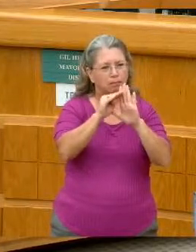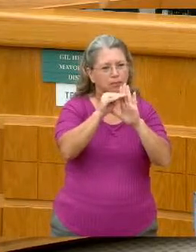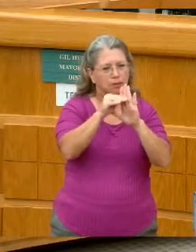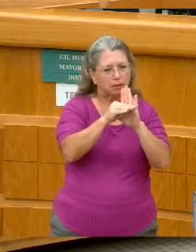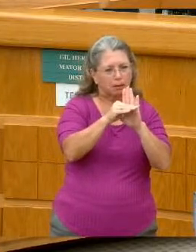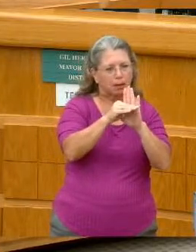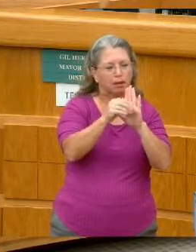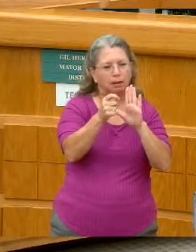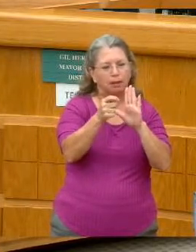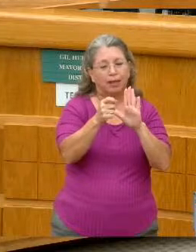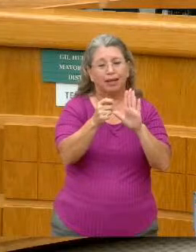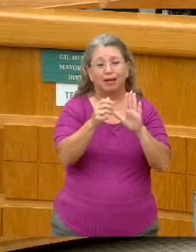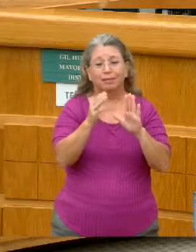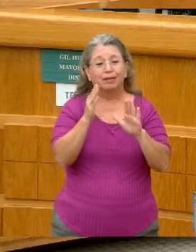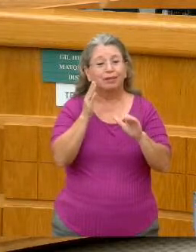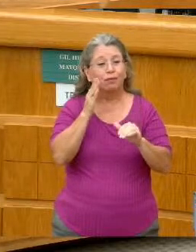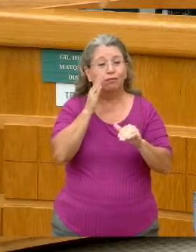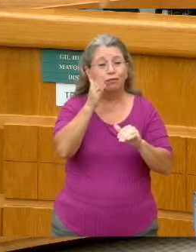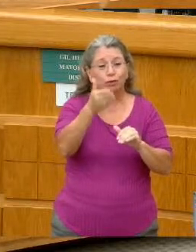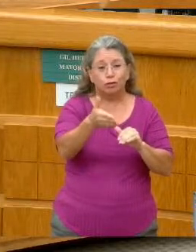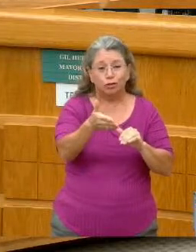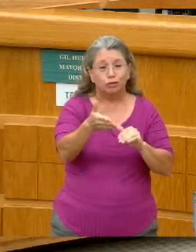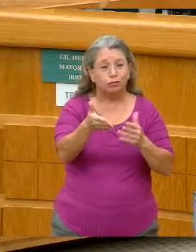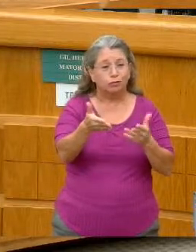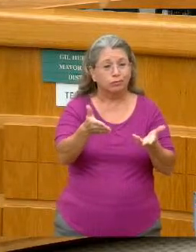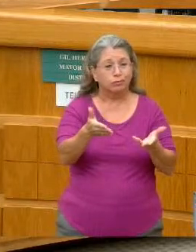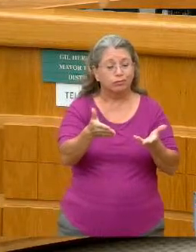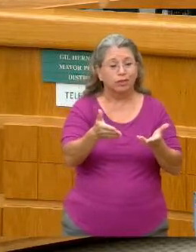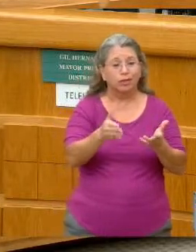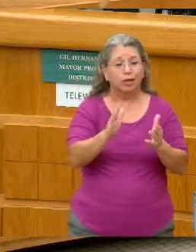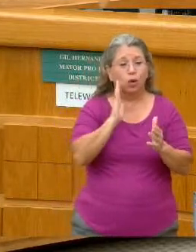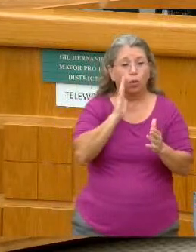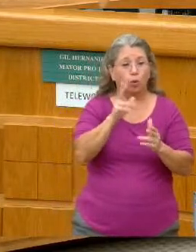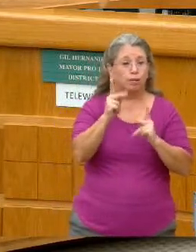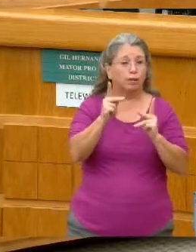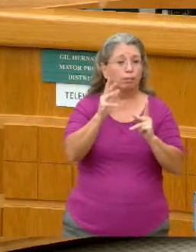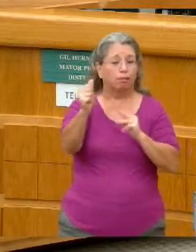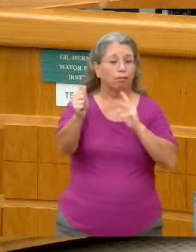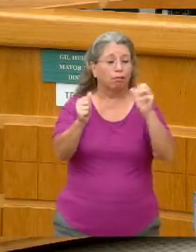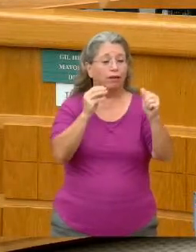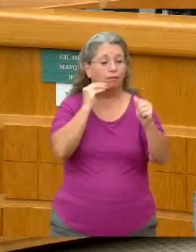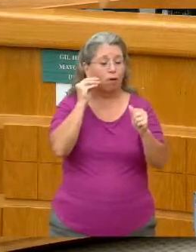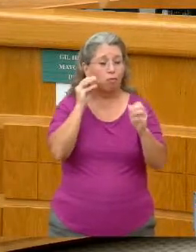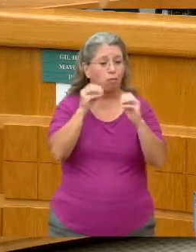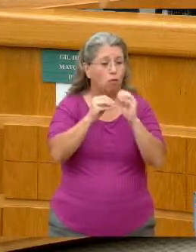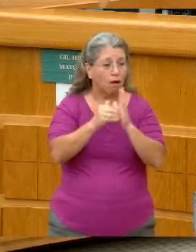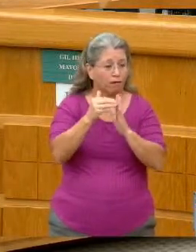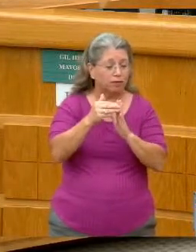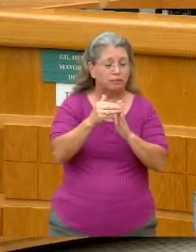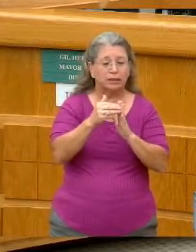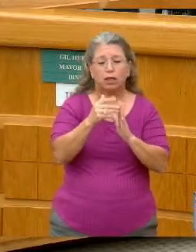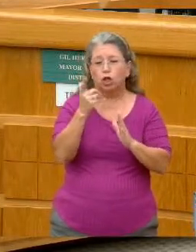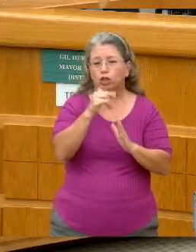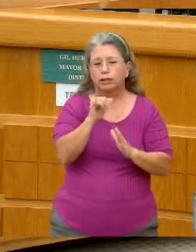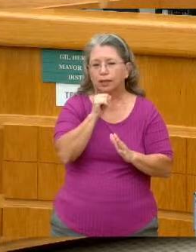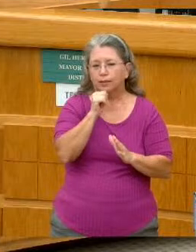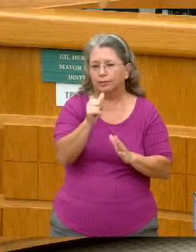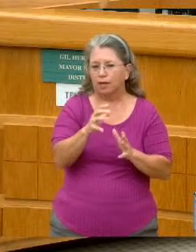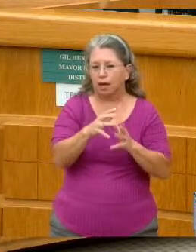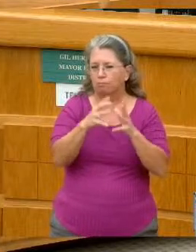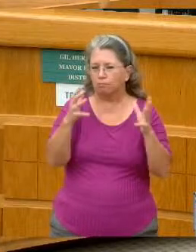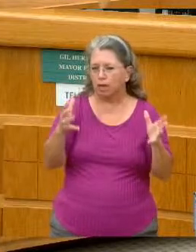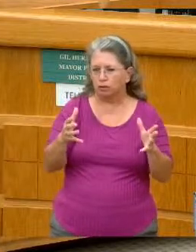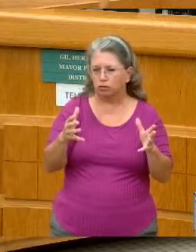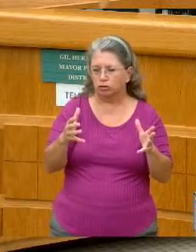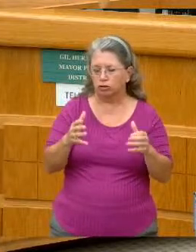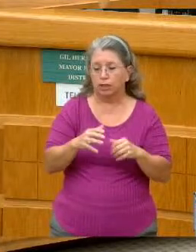leaving home in the future, what kind of effects are that going to have, it looks like leaving home is not going to contribute to an increasing transmission rate.